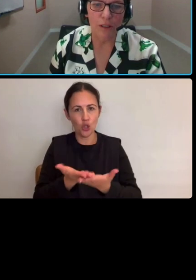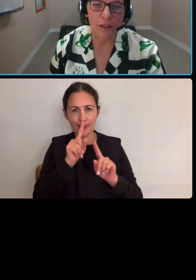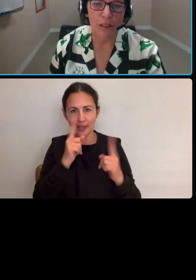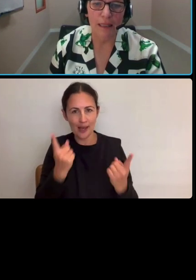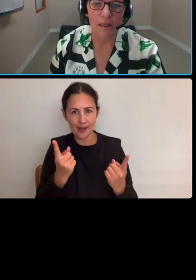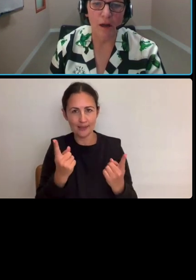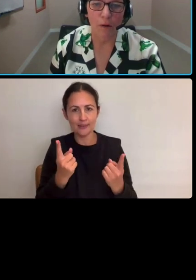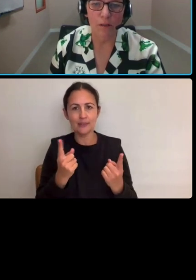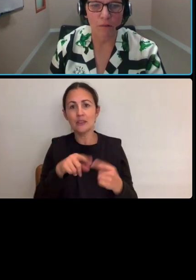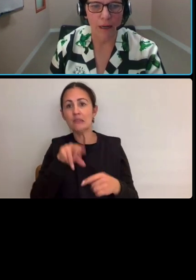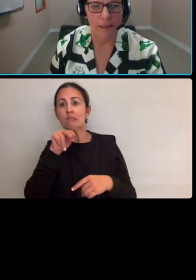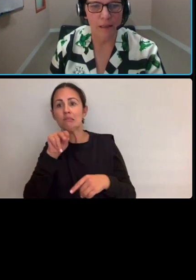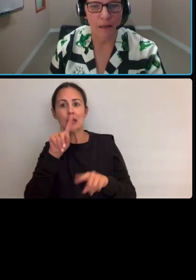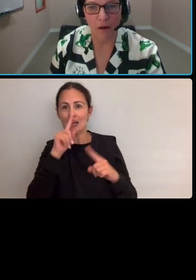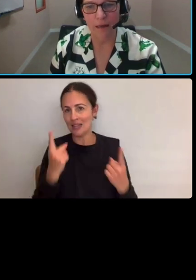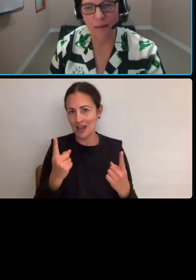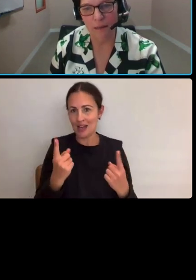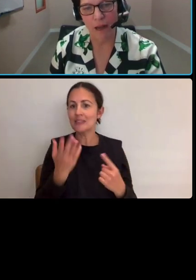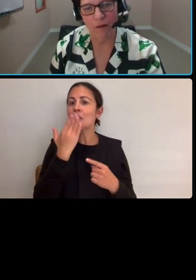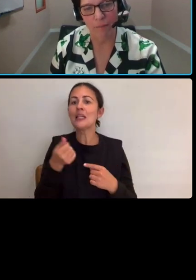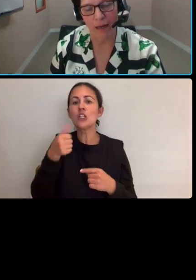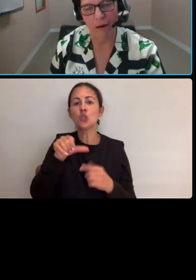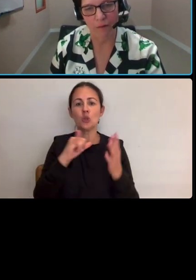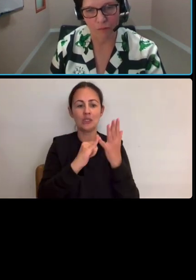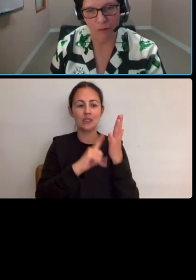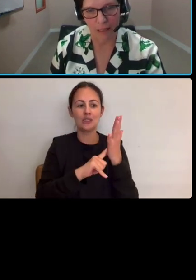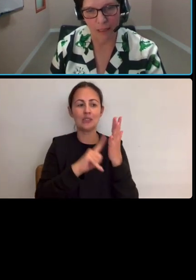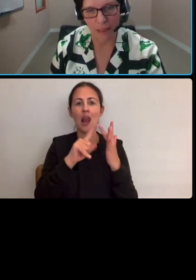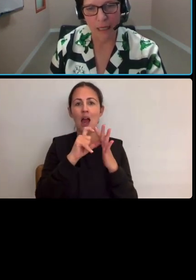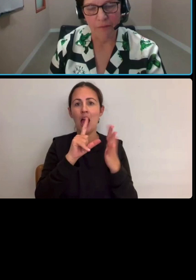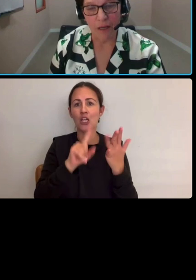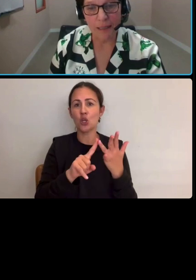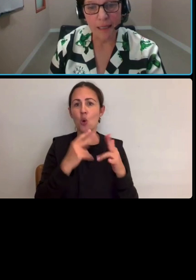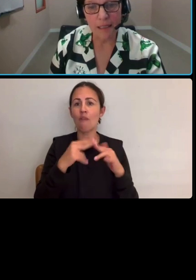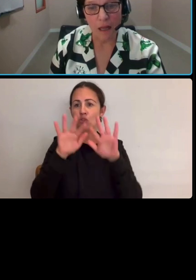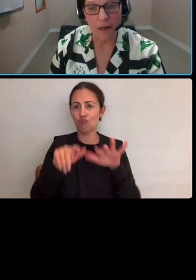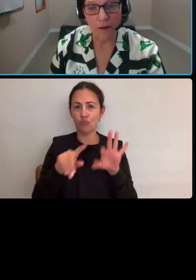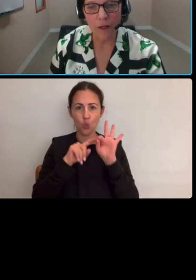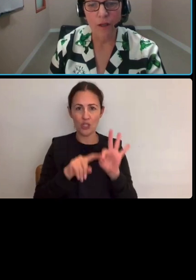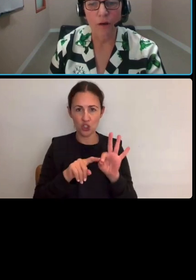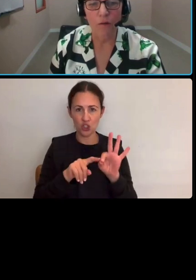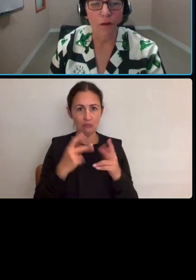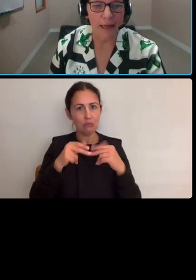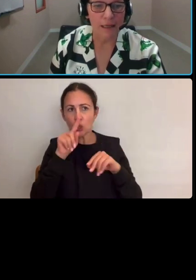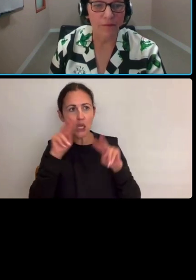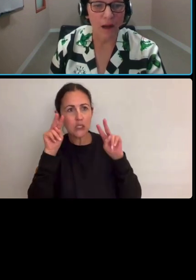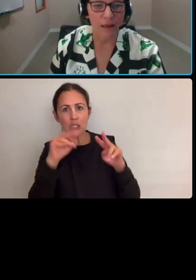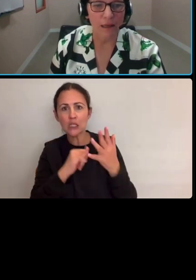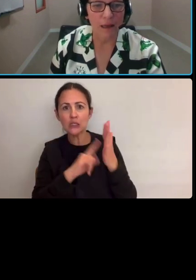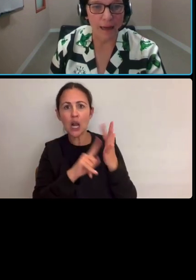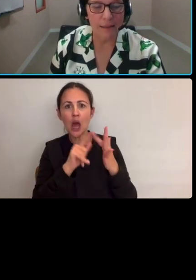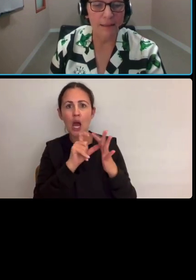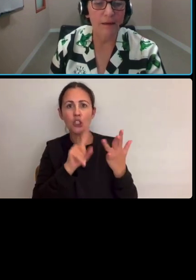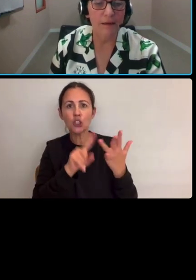your questions in the Slido box on the right side of the panel of your screen. If you can't see Slido, you can also access it